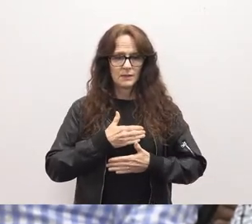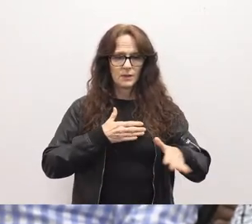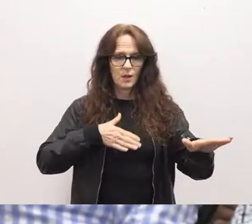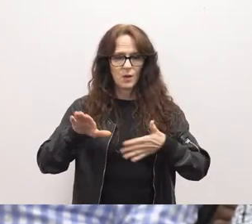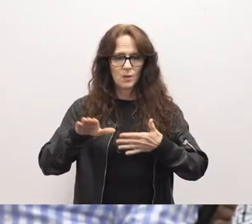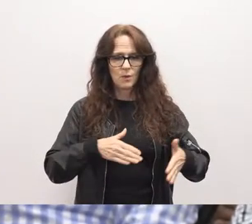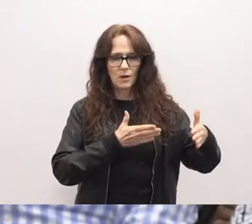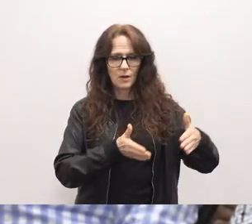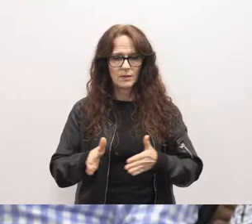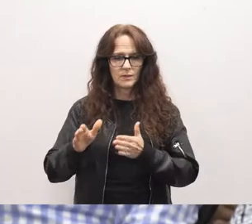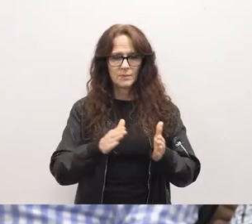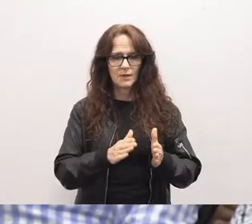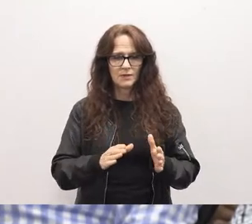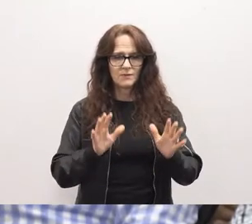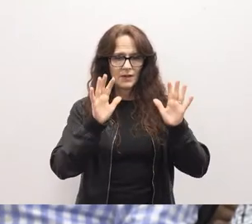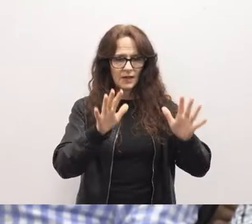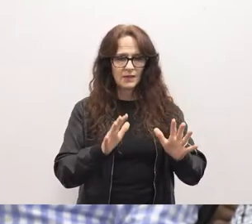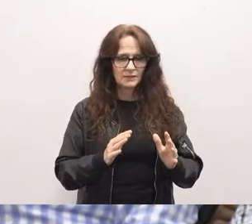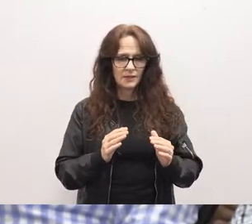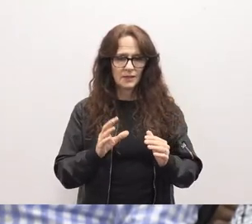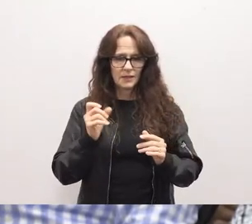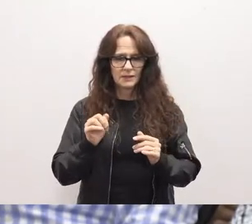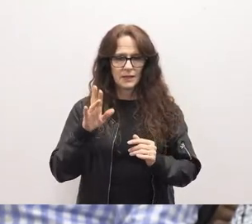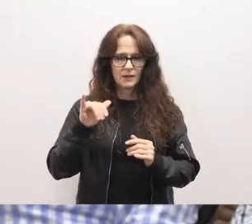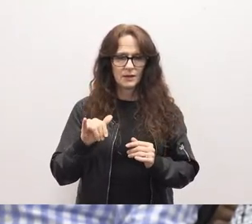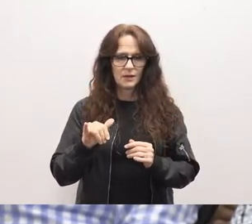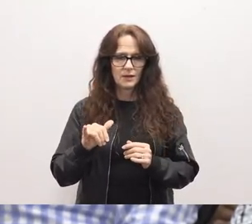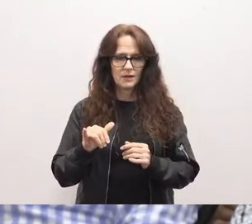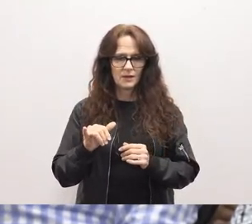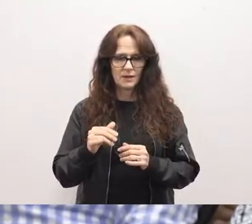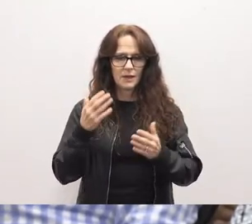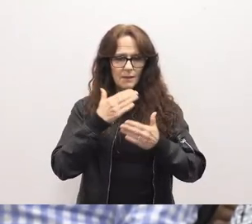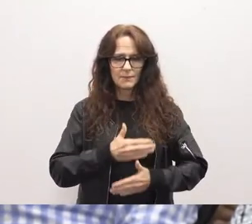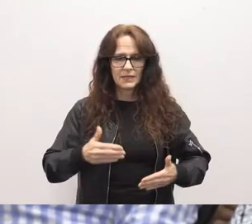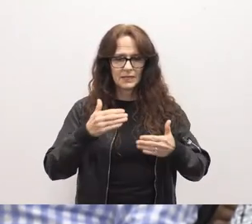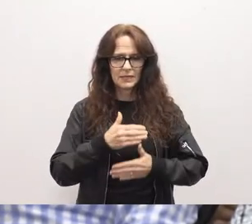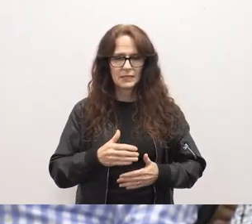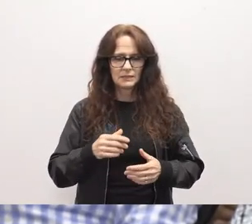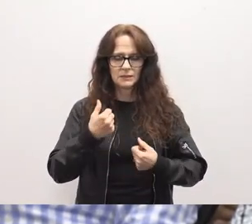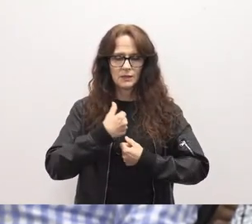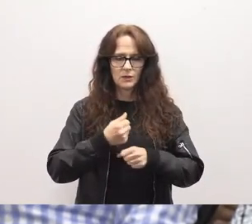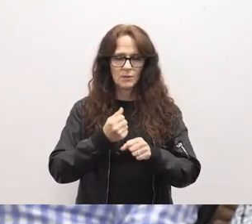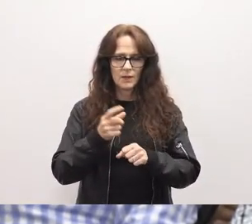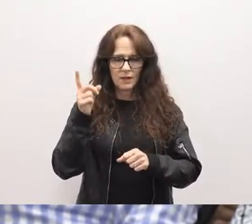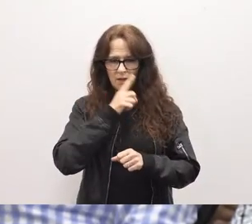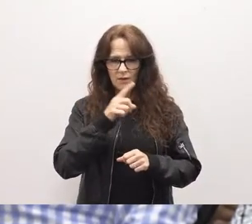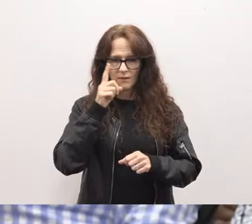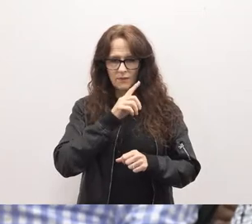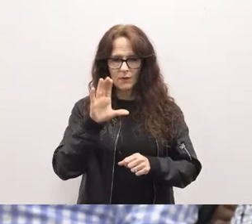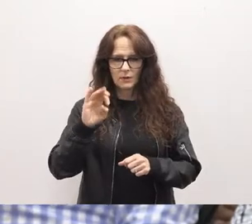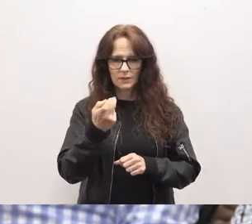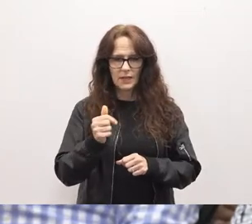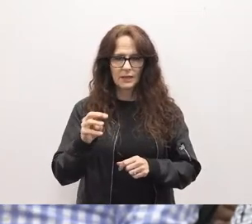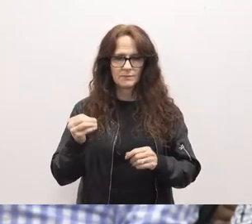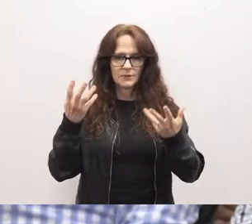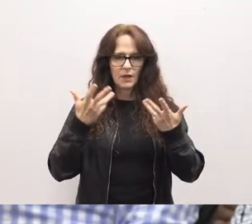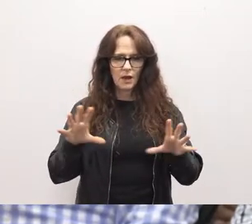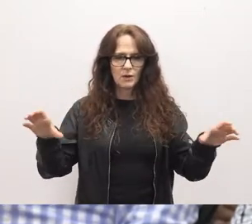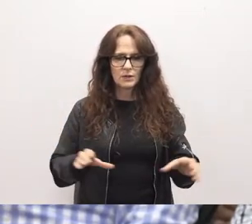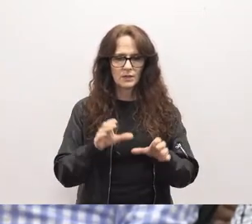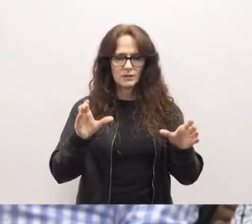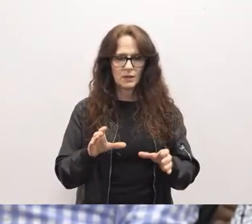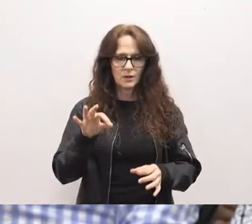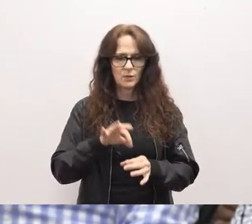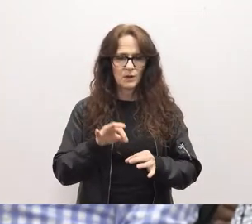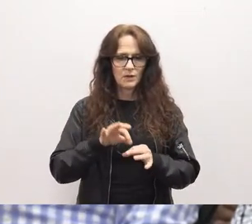with excellence and integrity. Yes, that's for Milliken. Please don't make false claims as some board member has already done in their